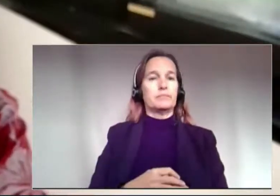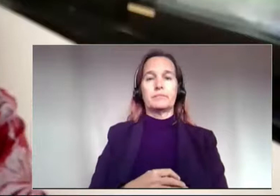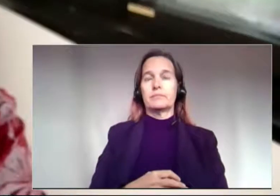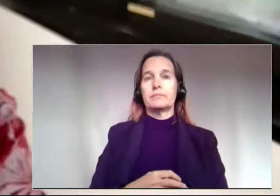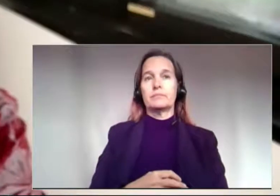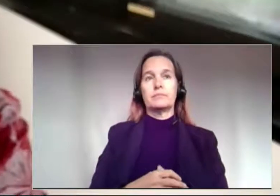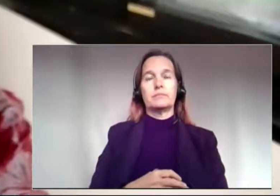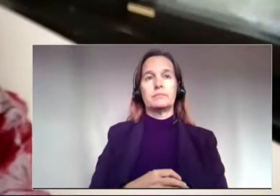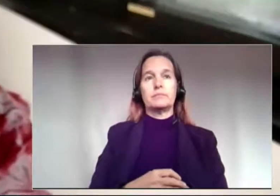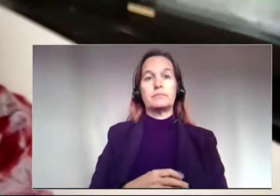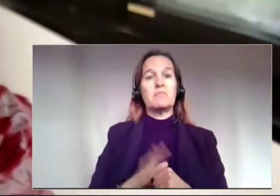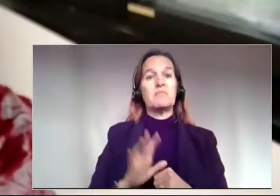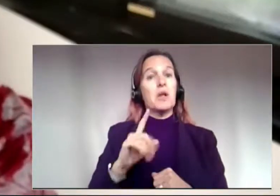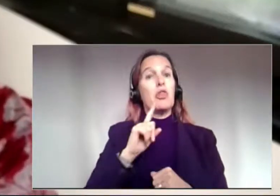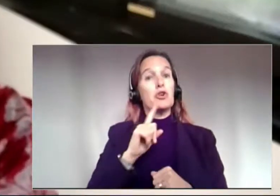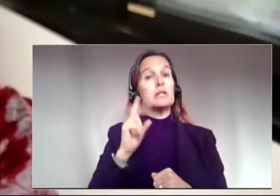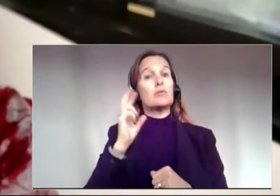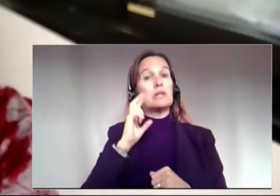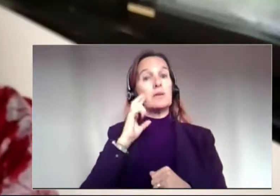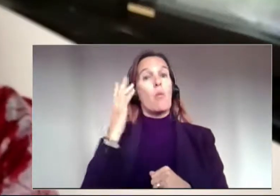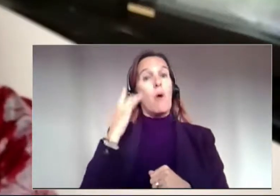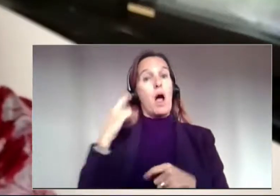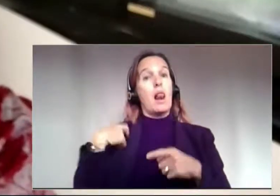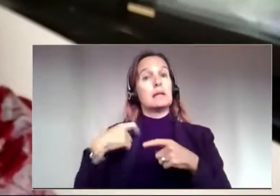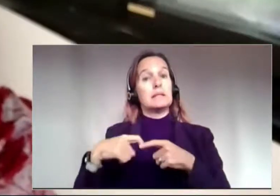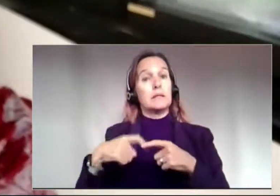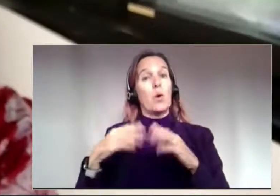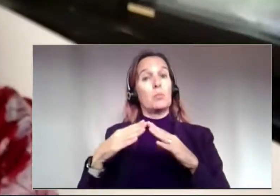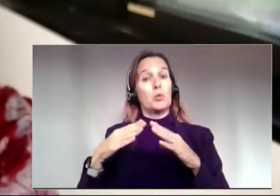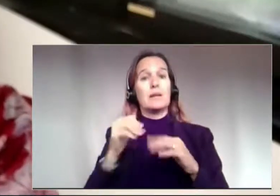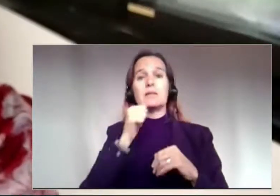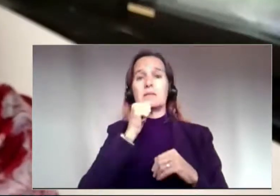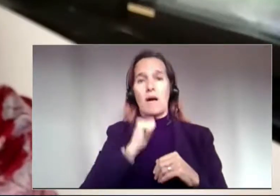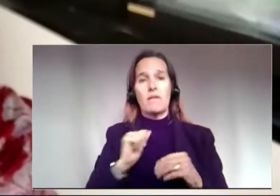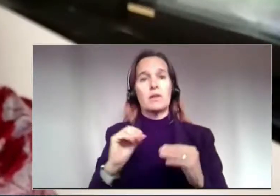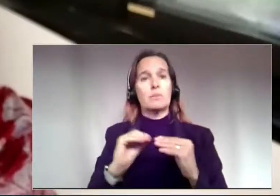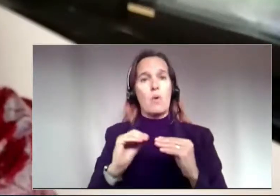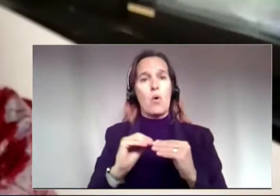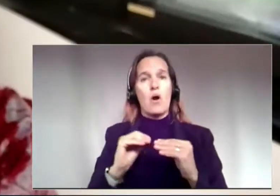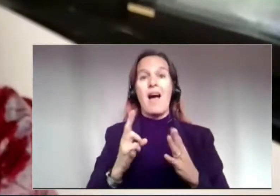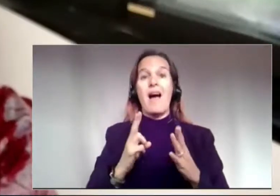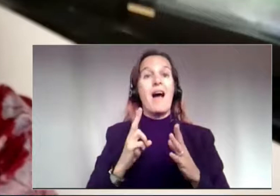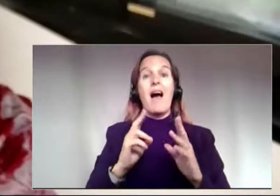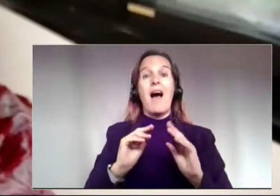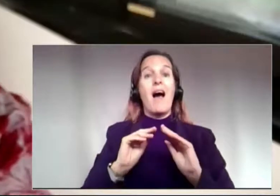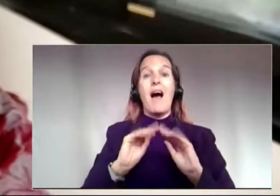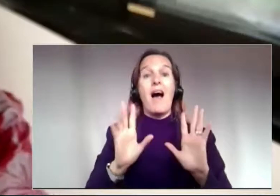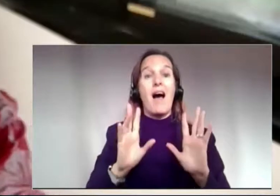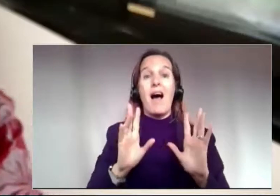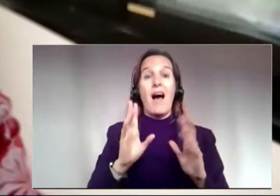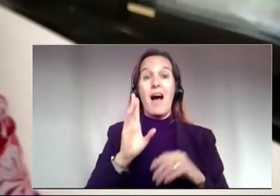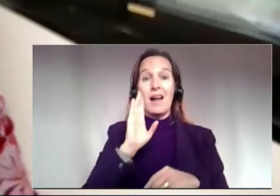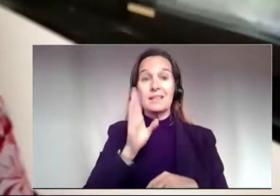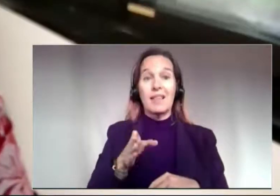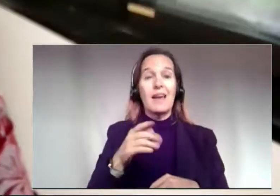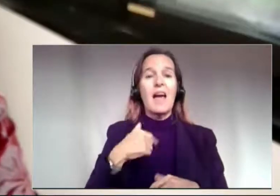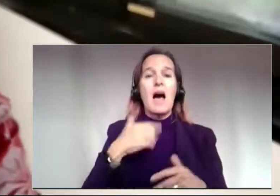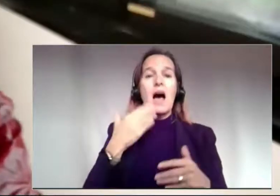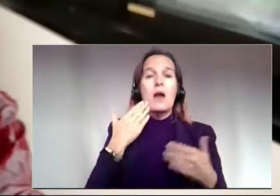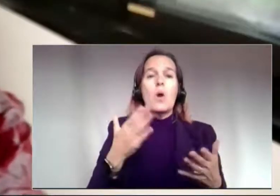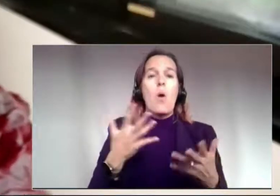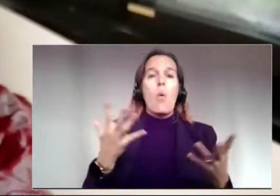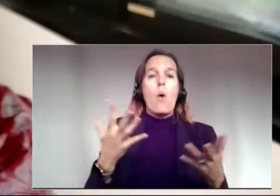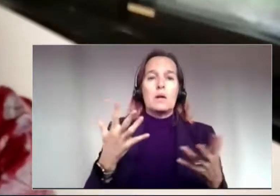the Latinx community is suffering more. And I'm going to be honest, I don't know all of what they are. I do know that there are